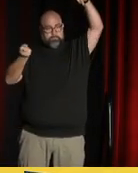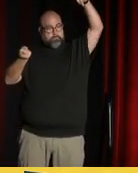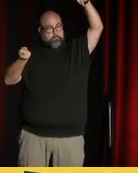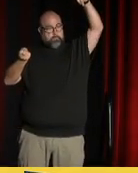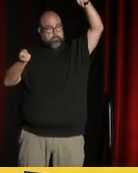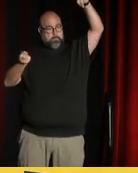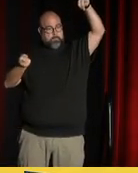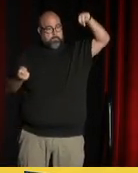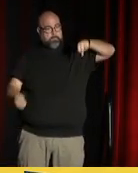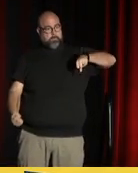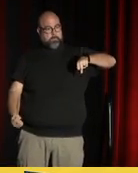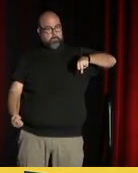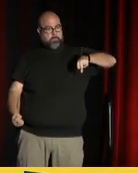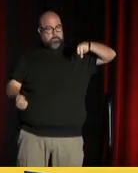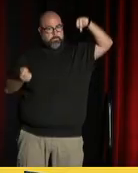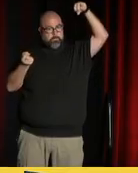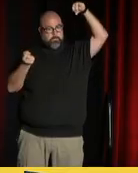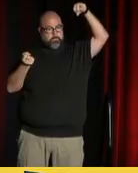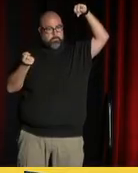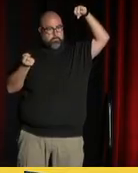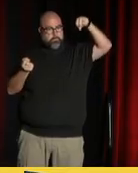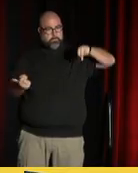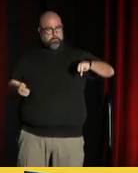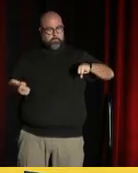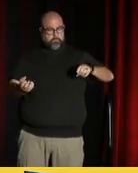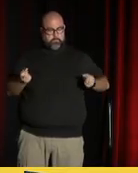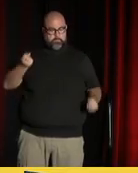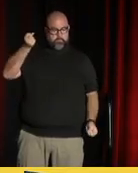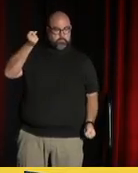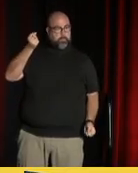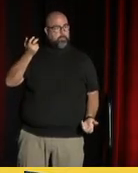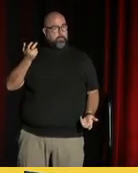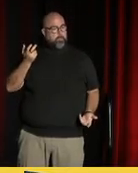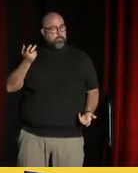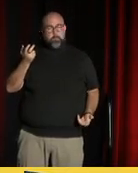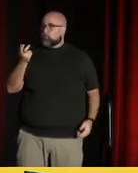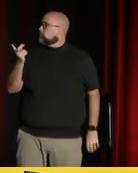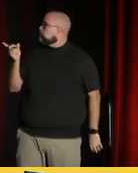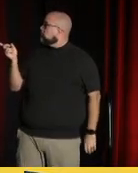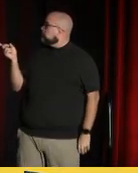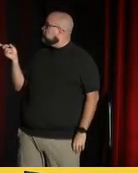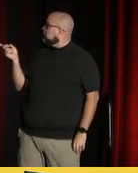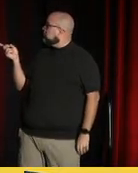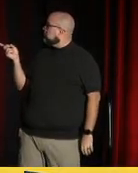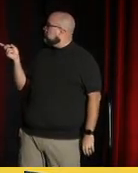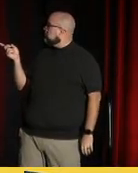the high pom-pom, and the red pom-pom becomes the low pom-pom.